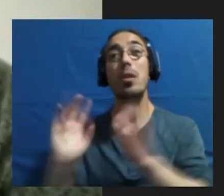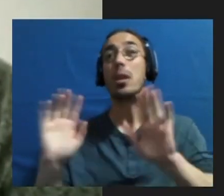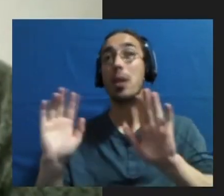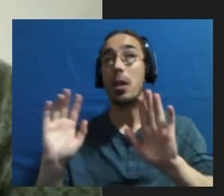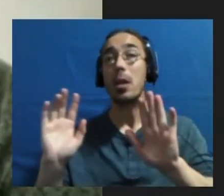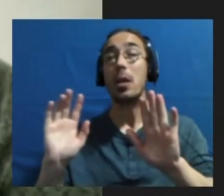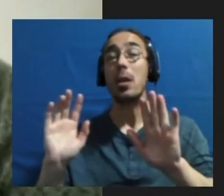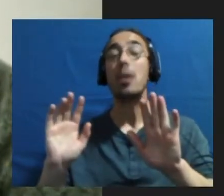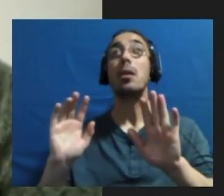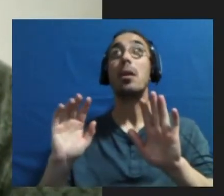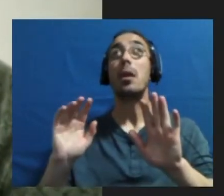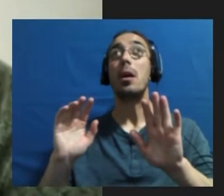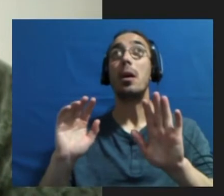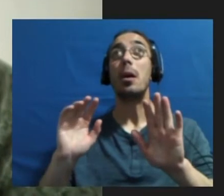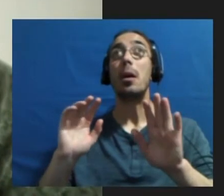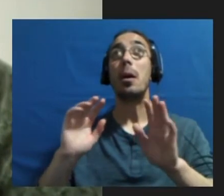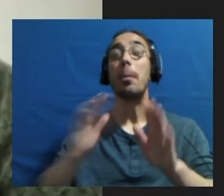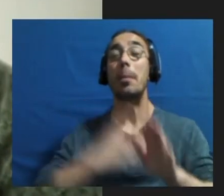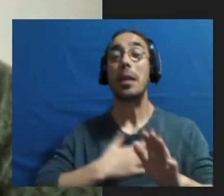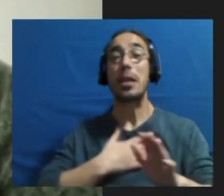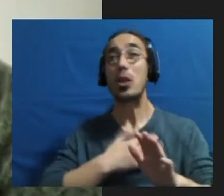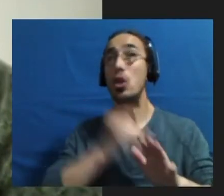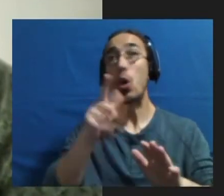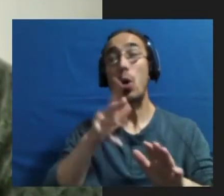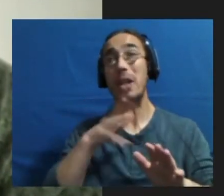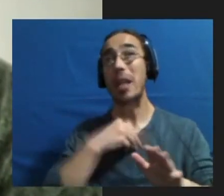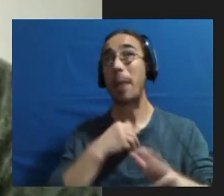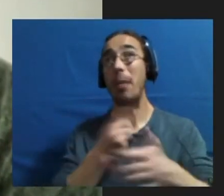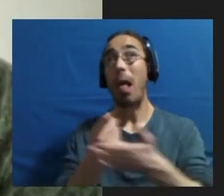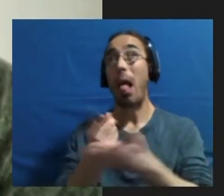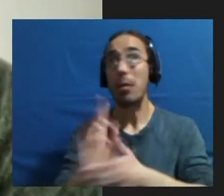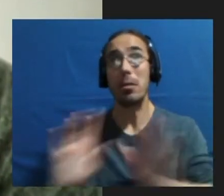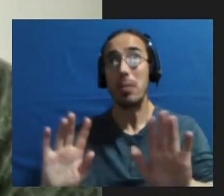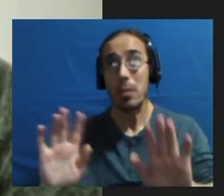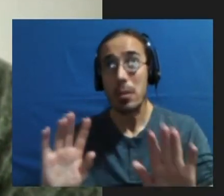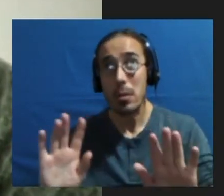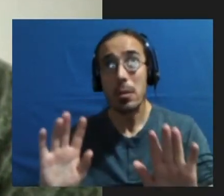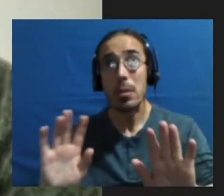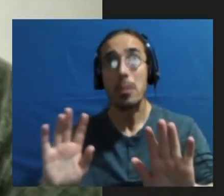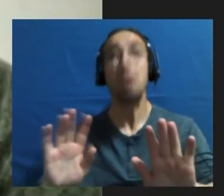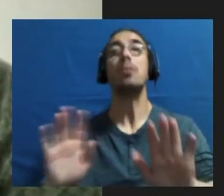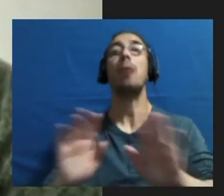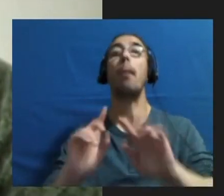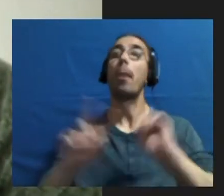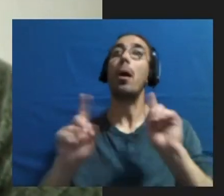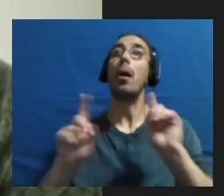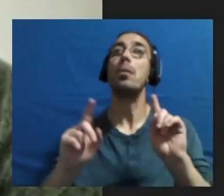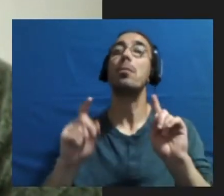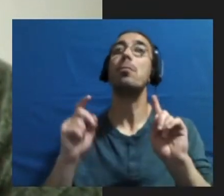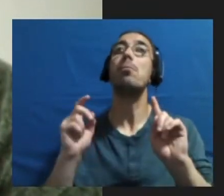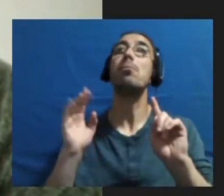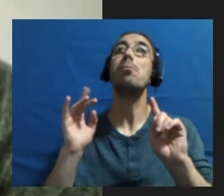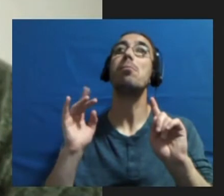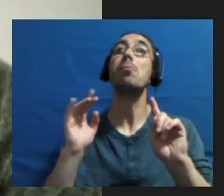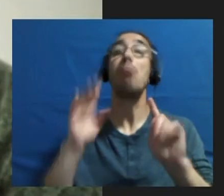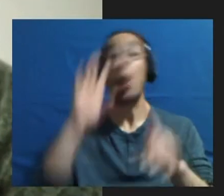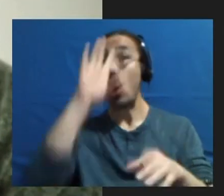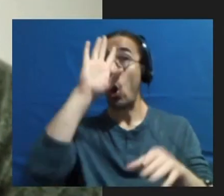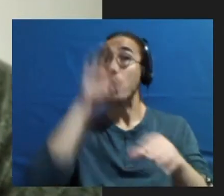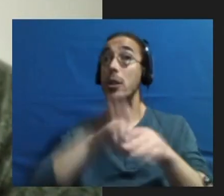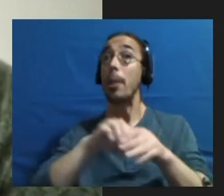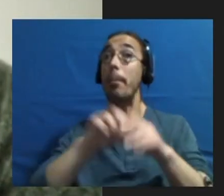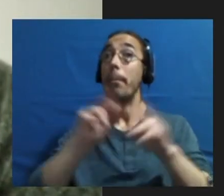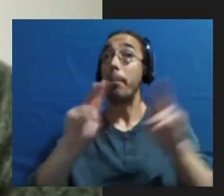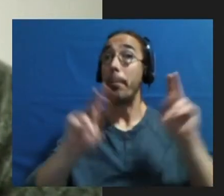please don't take it as that. But an autistic individual, person